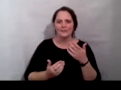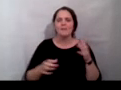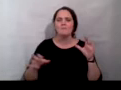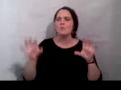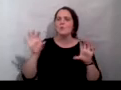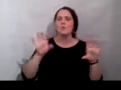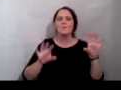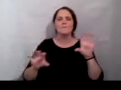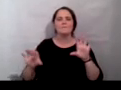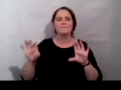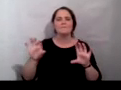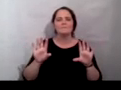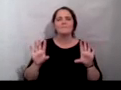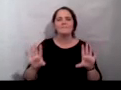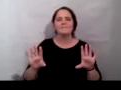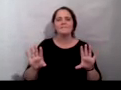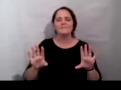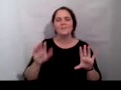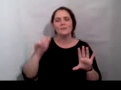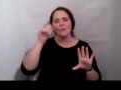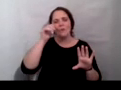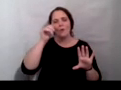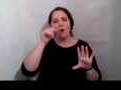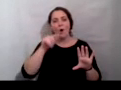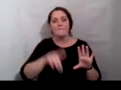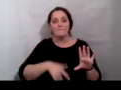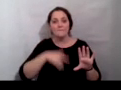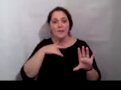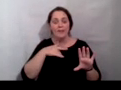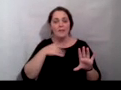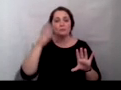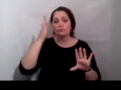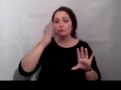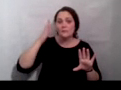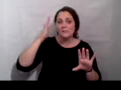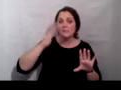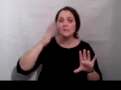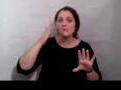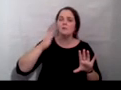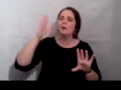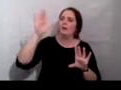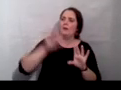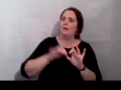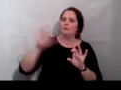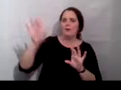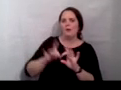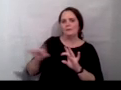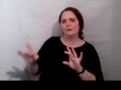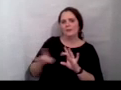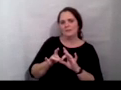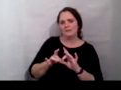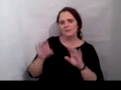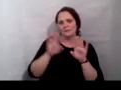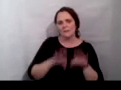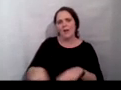but in that beautiful way where to think, to know, to feel, to dream, all at once, coming together,